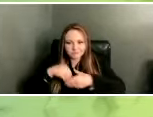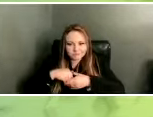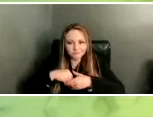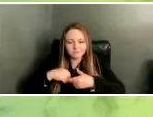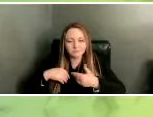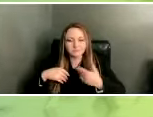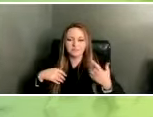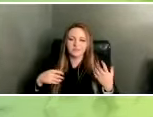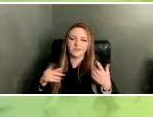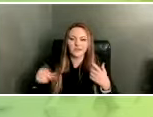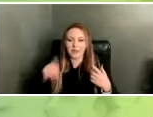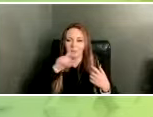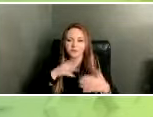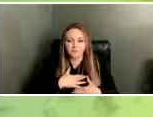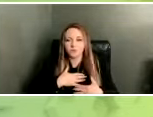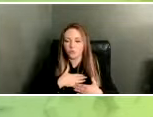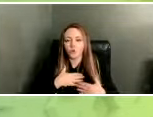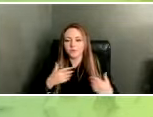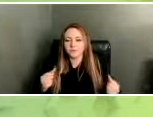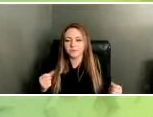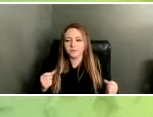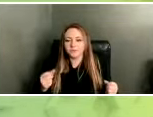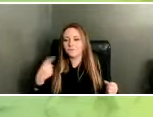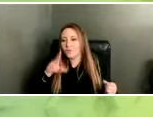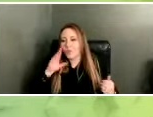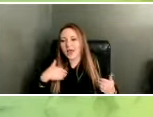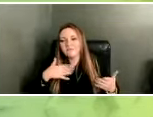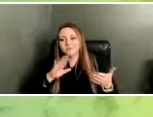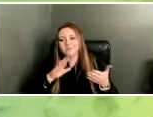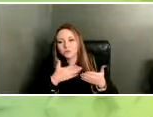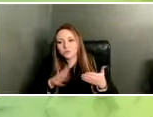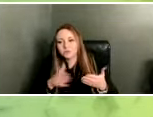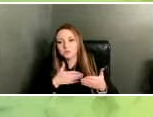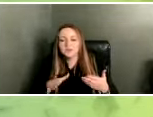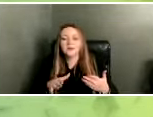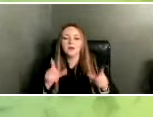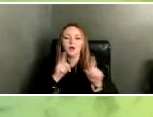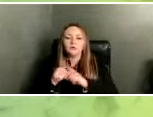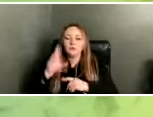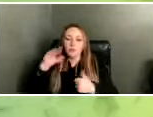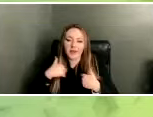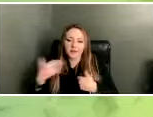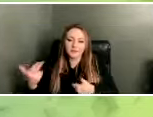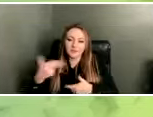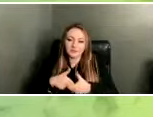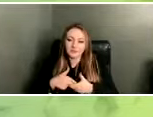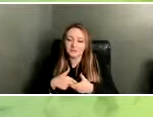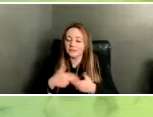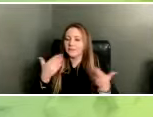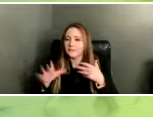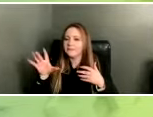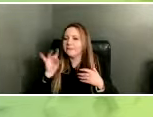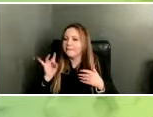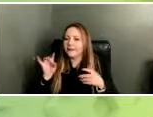exercising moments. And they absolutely love that. We'll have on our music. We'll also have our participants maybe choose a song of